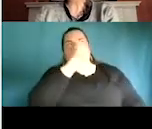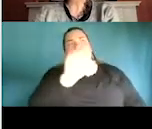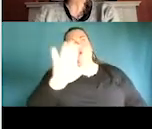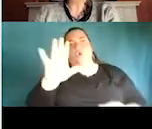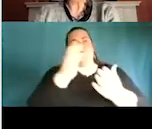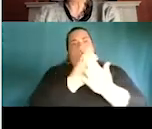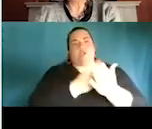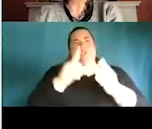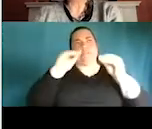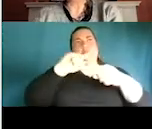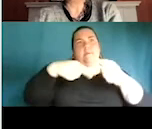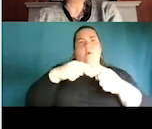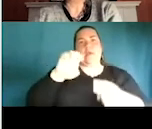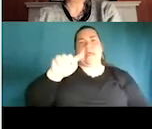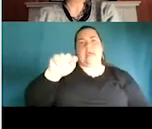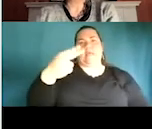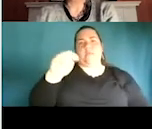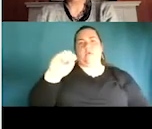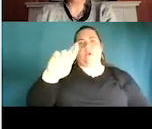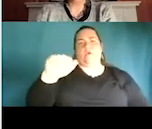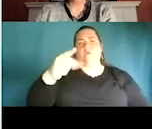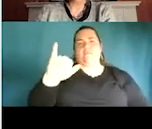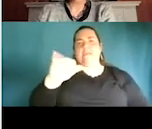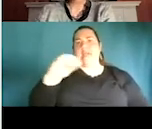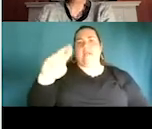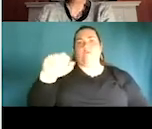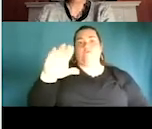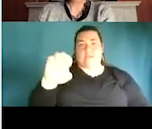students with cutting-edge research about those topics.